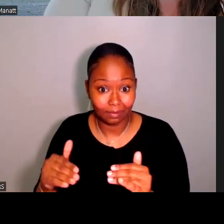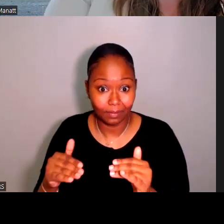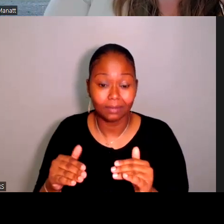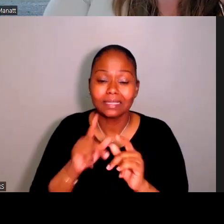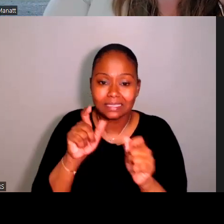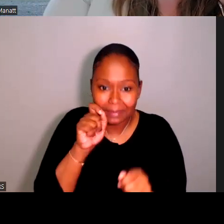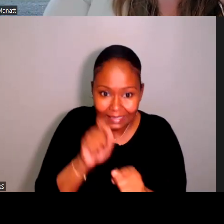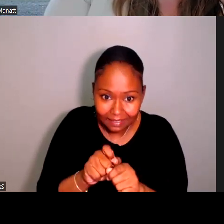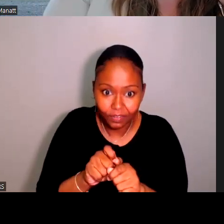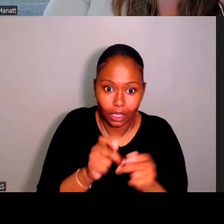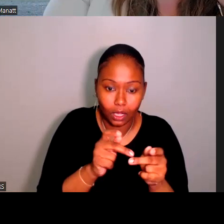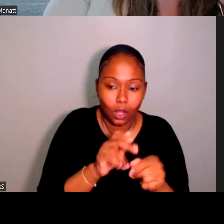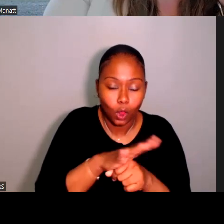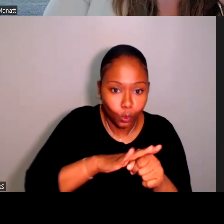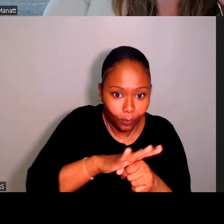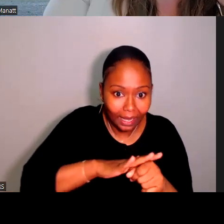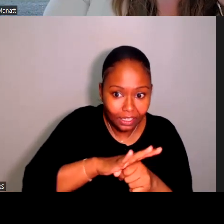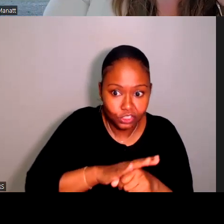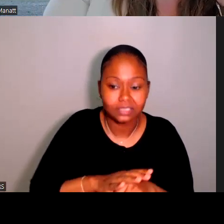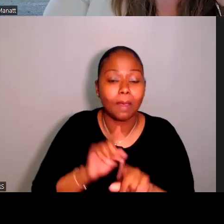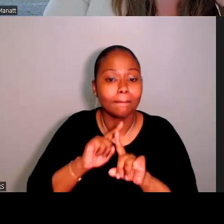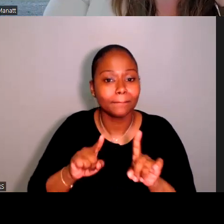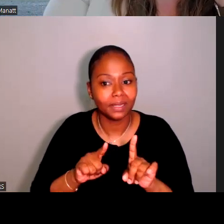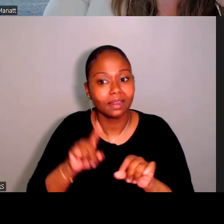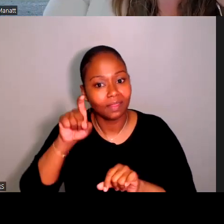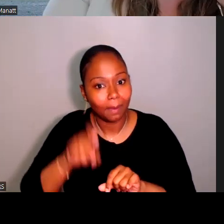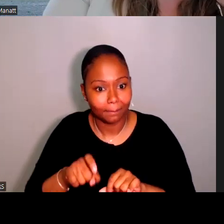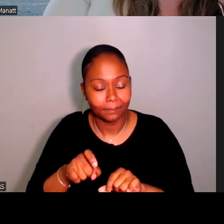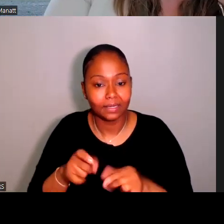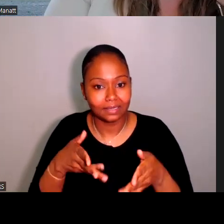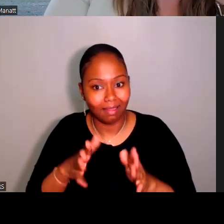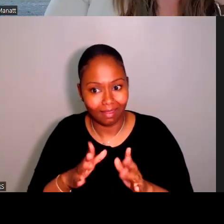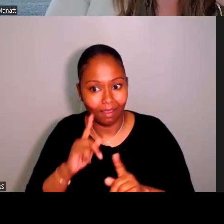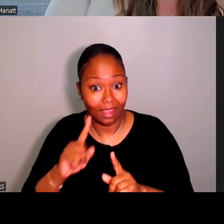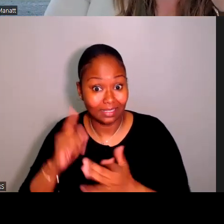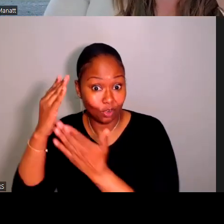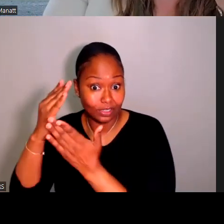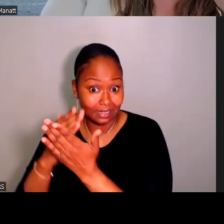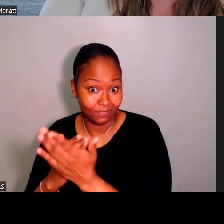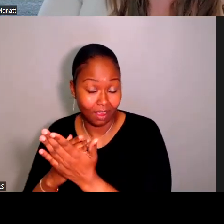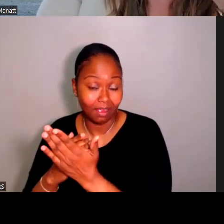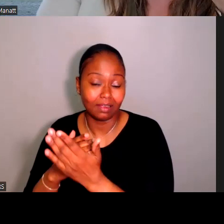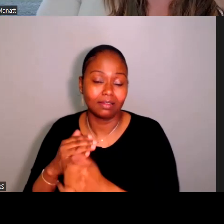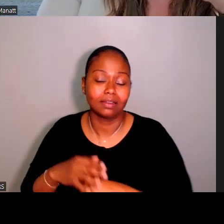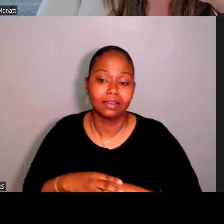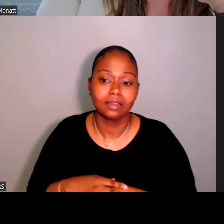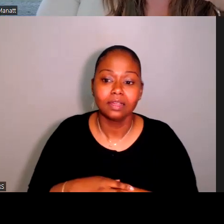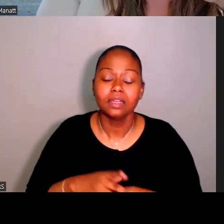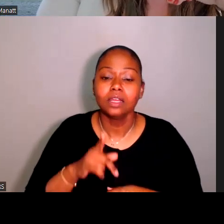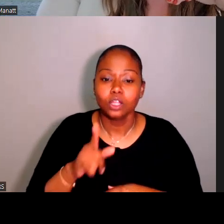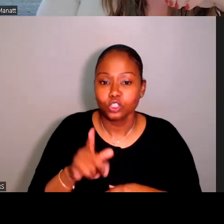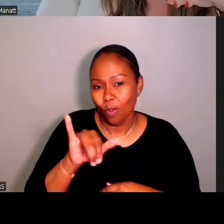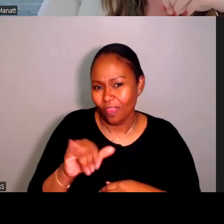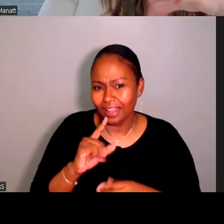but those locations must reasonably allow visitation as defined above. So this is in part intended to acknowledge some of the feedback we heard in